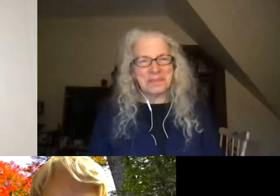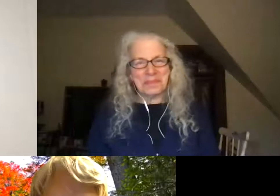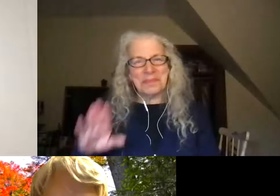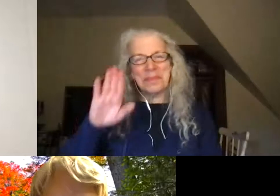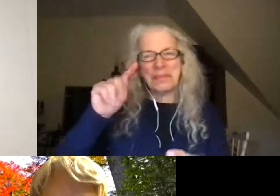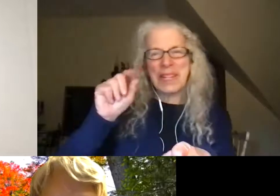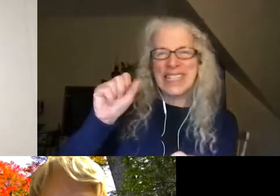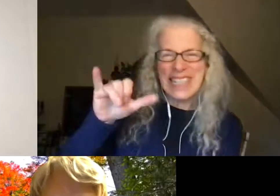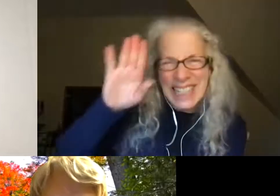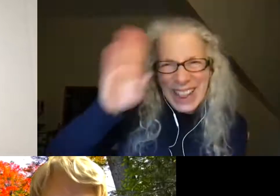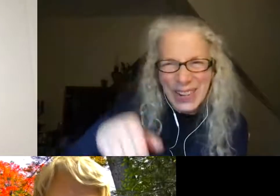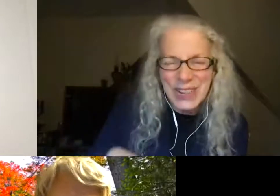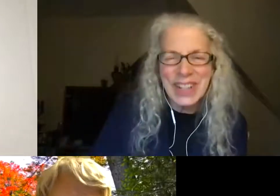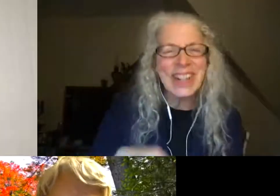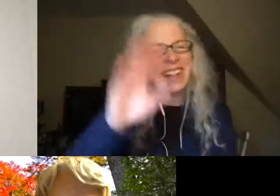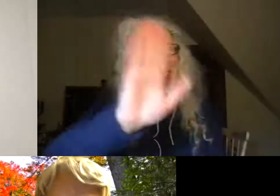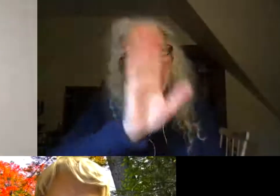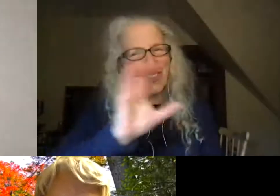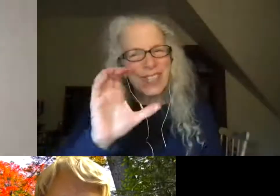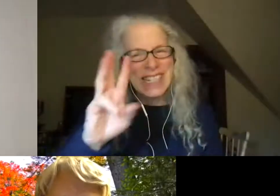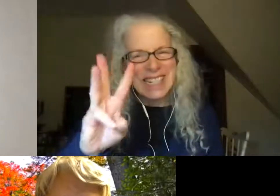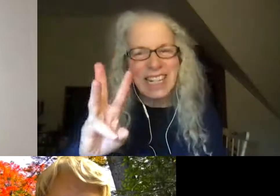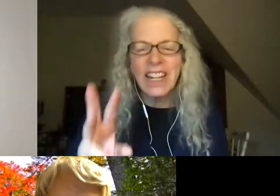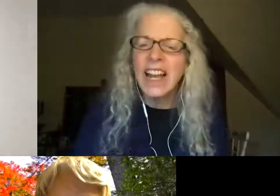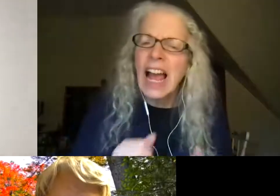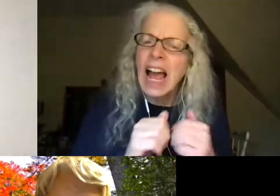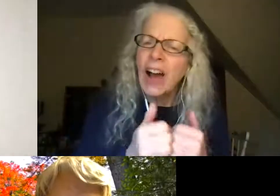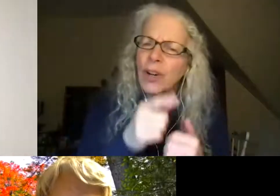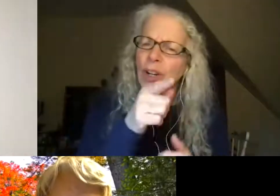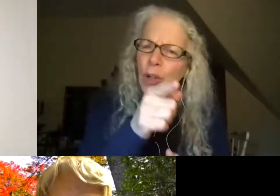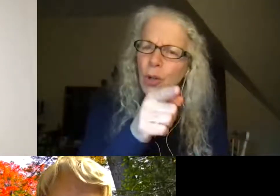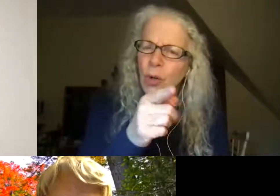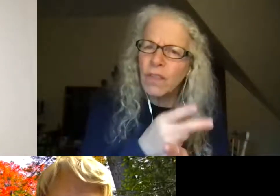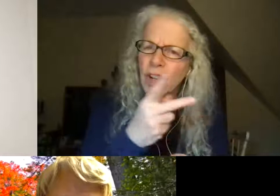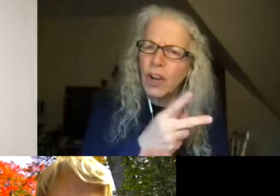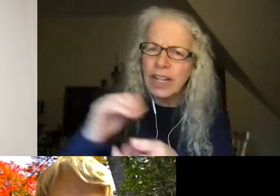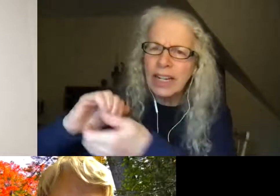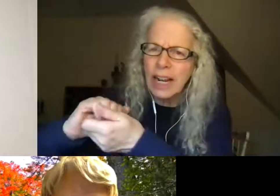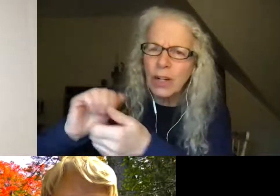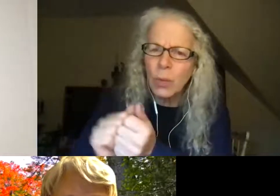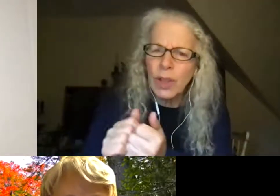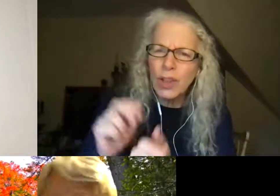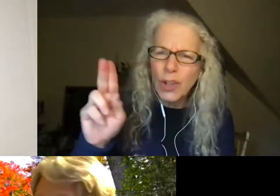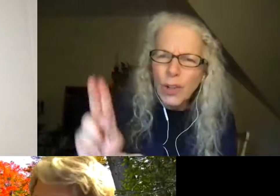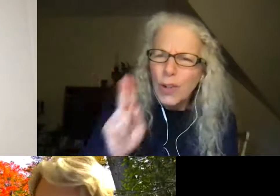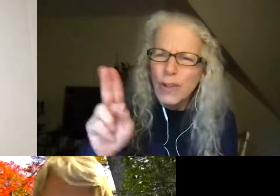Hi, Betsy. Hi, Christine. How did you figure out to connect with the University of San